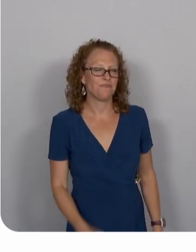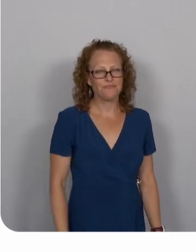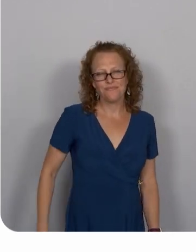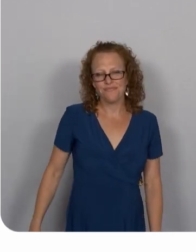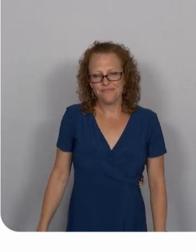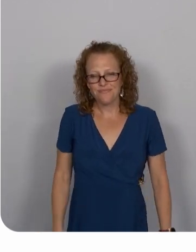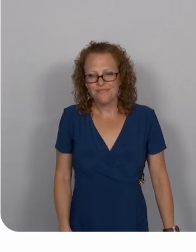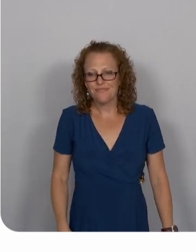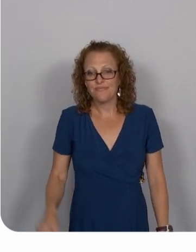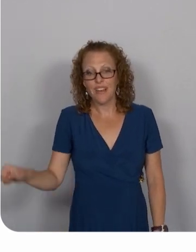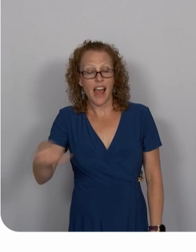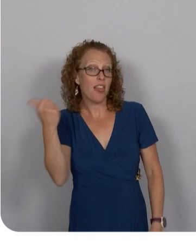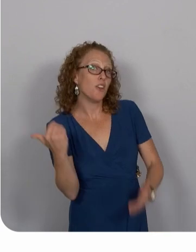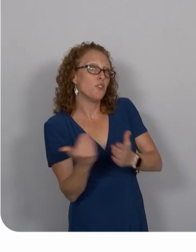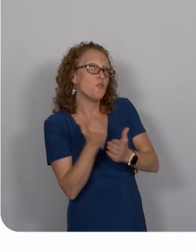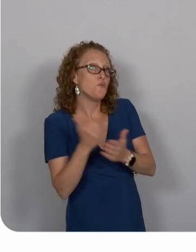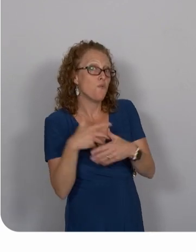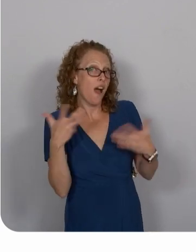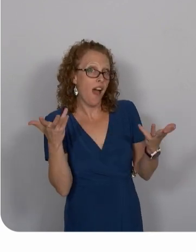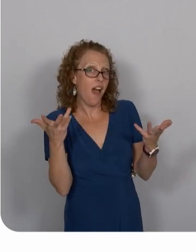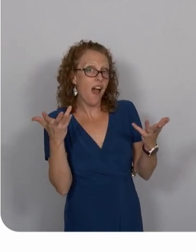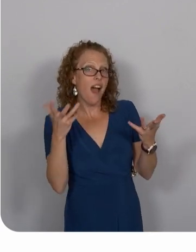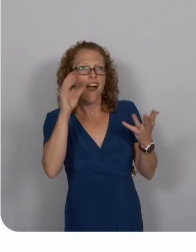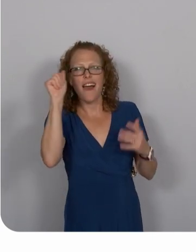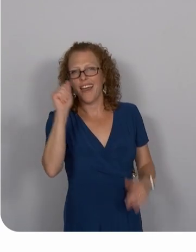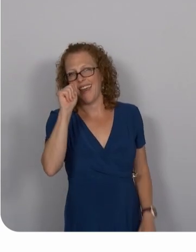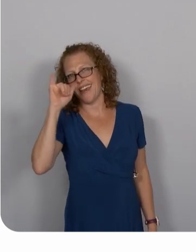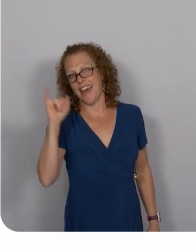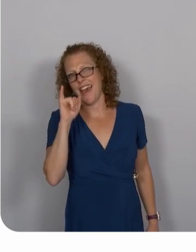The other new feature, AI.